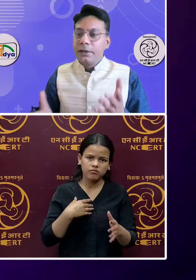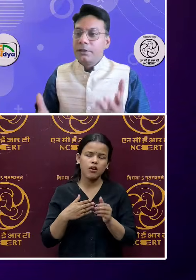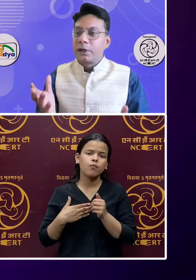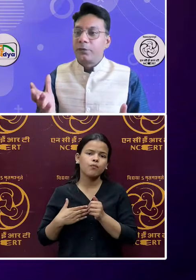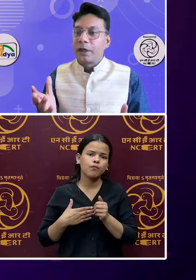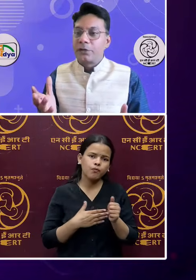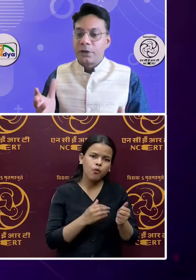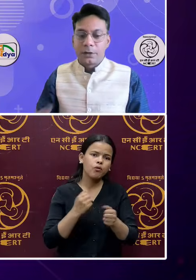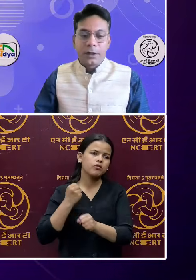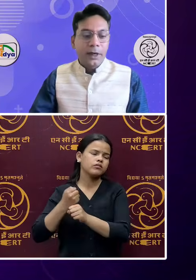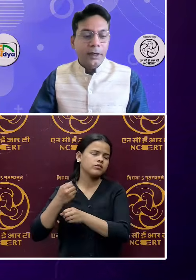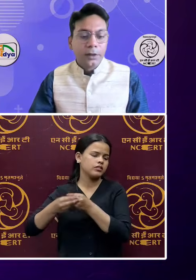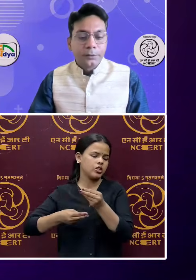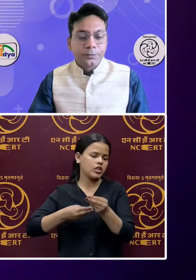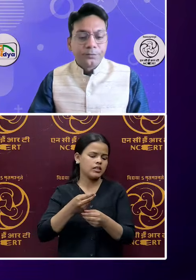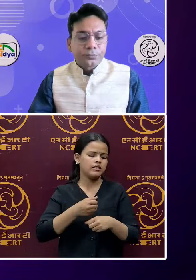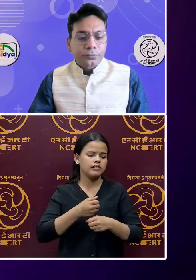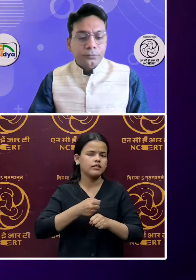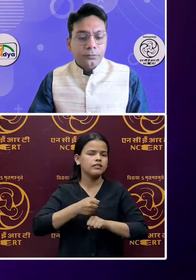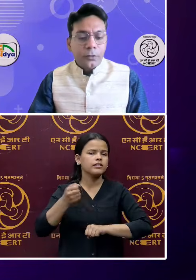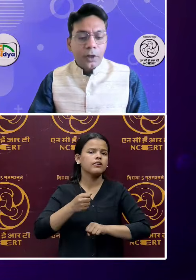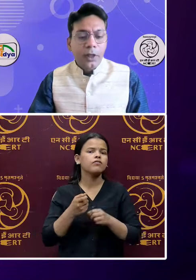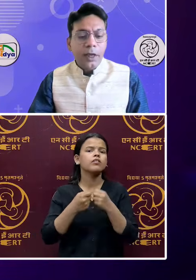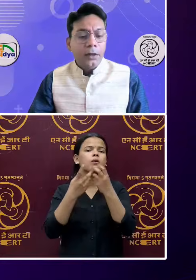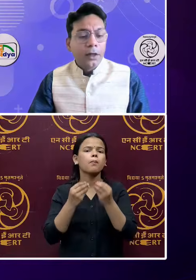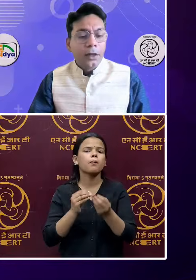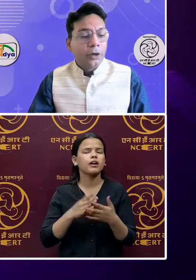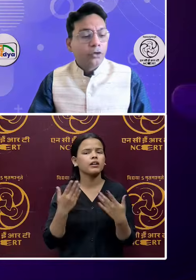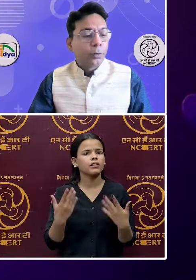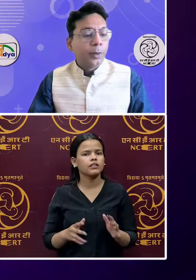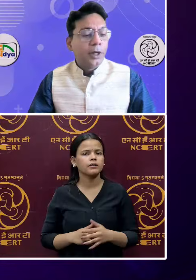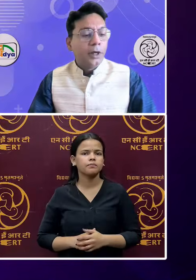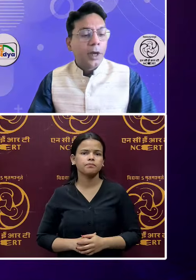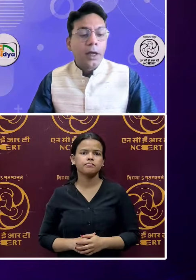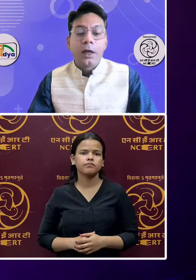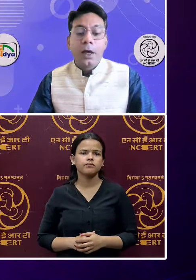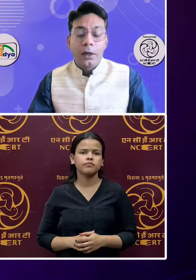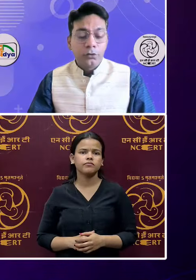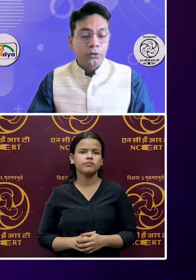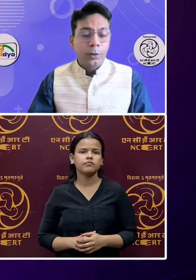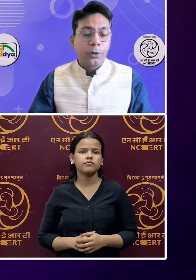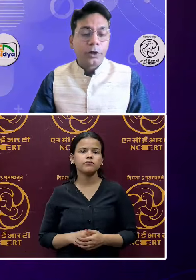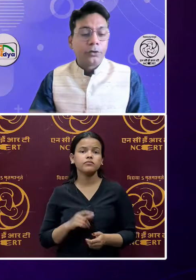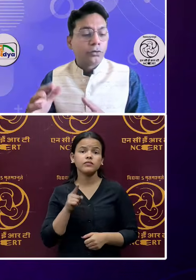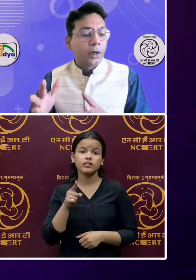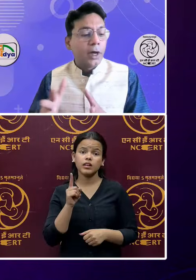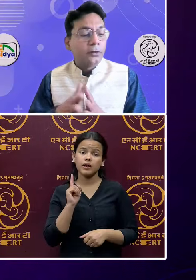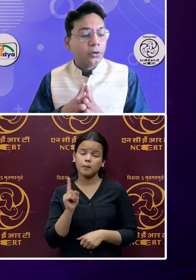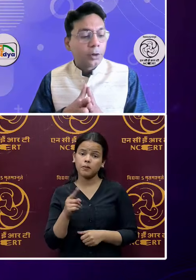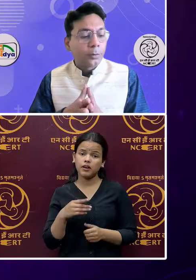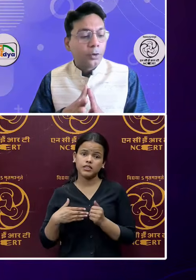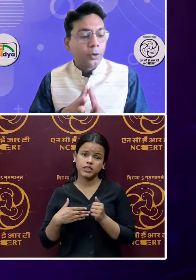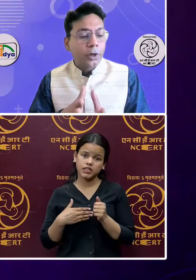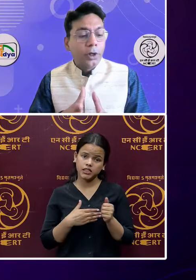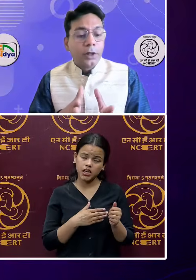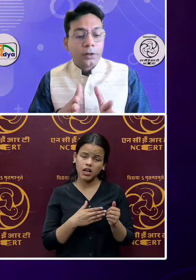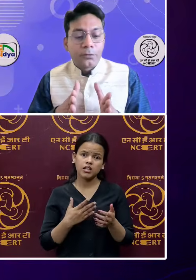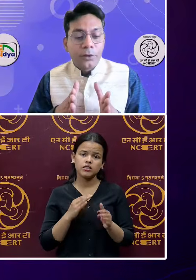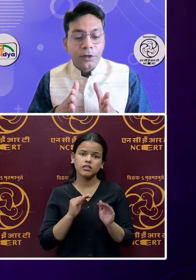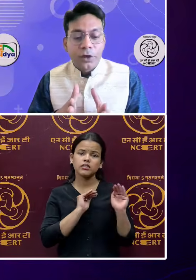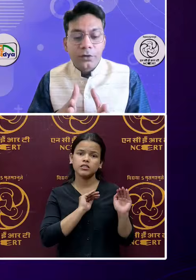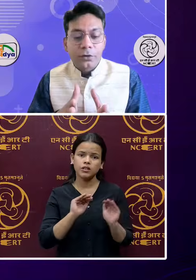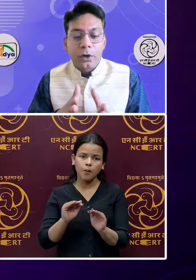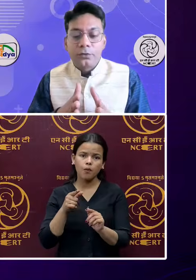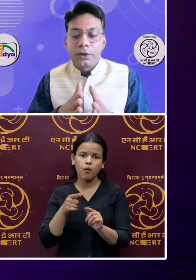the certification, correct? Then it should be it should also support